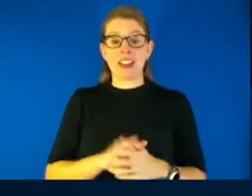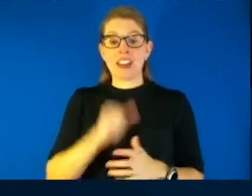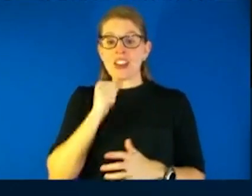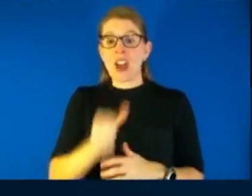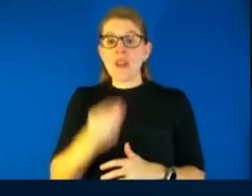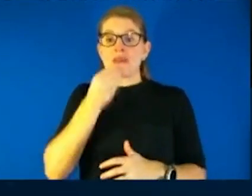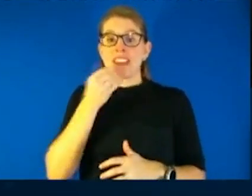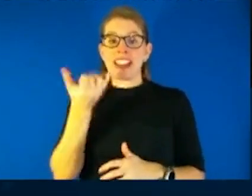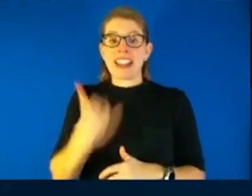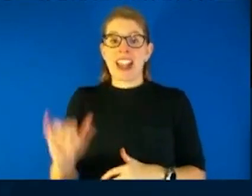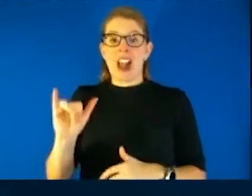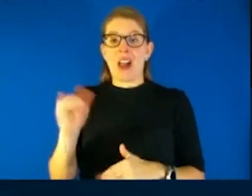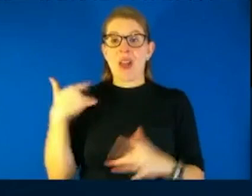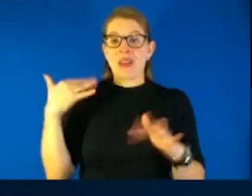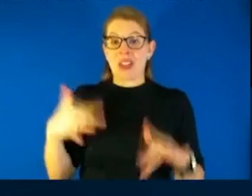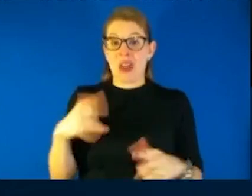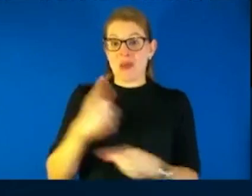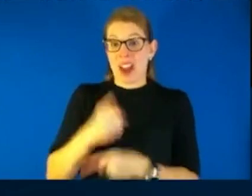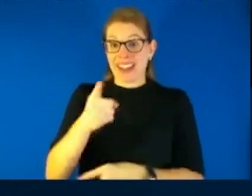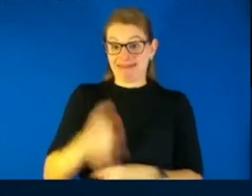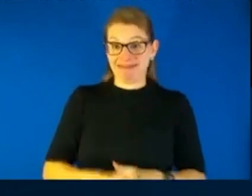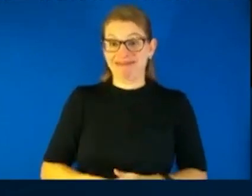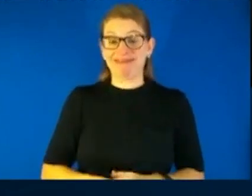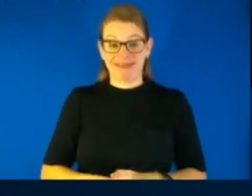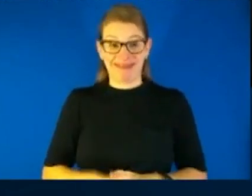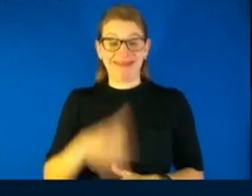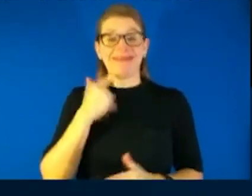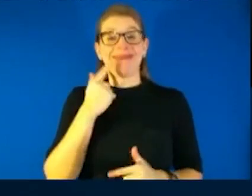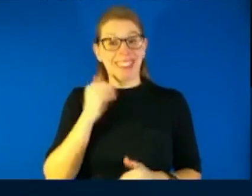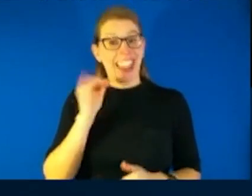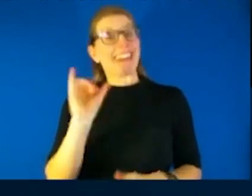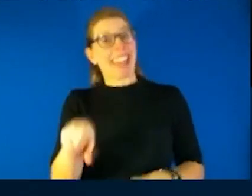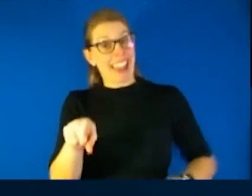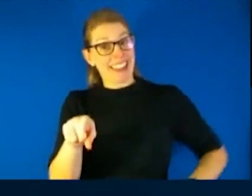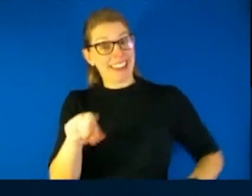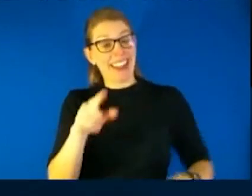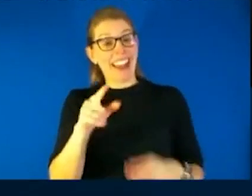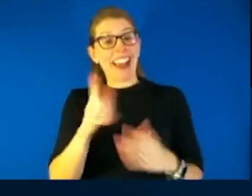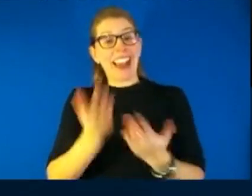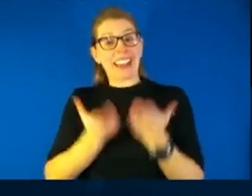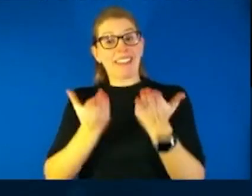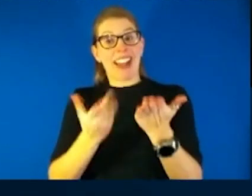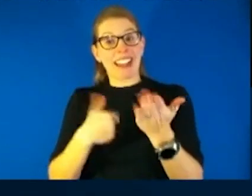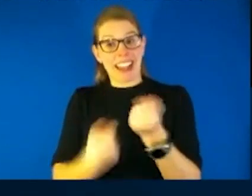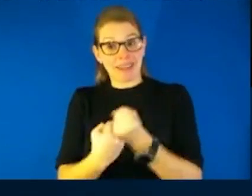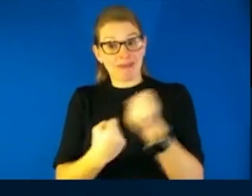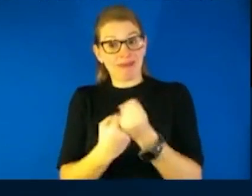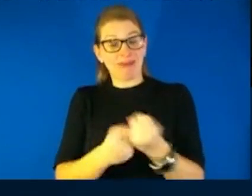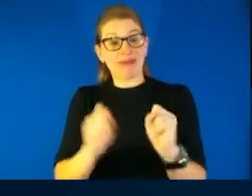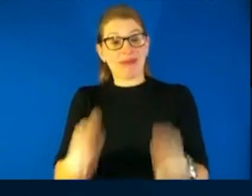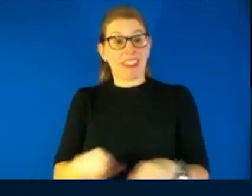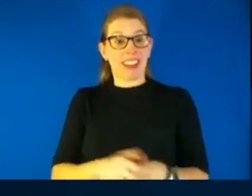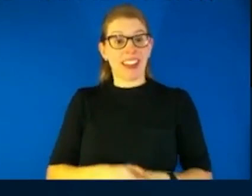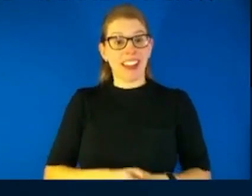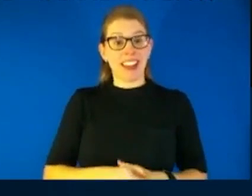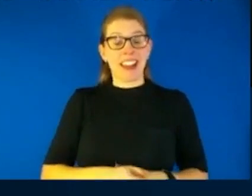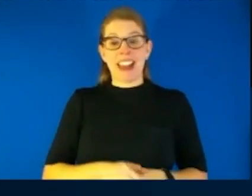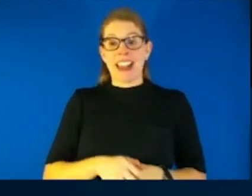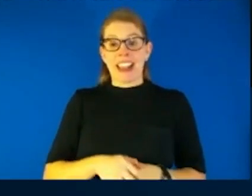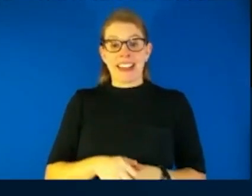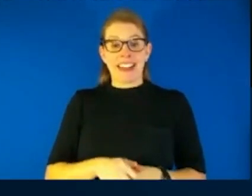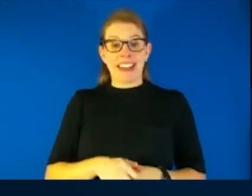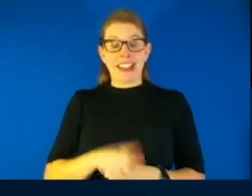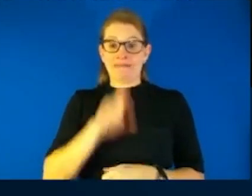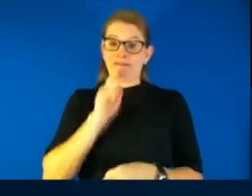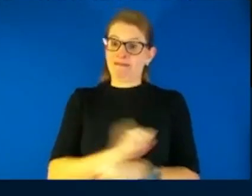snow, right? Yeah. Now that's advice I can get behind. See, you're always keeping it real for me, and I appreciate